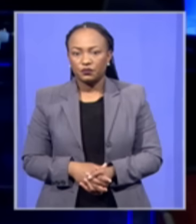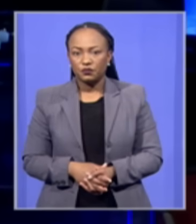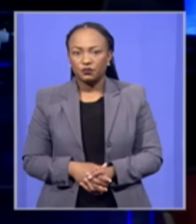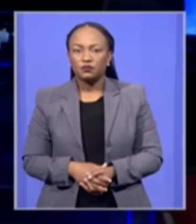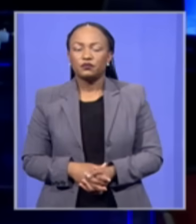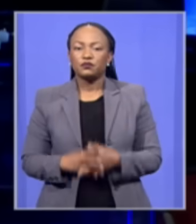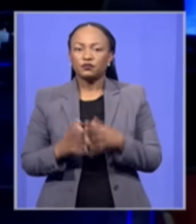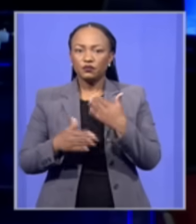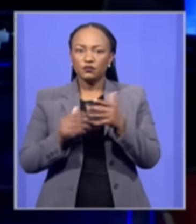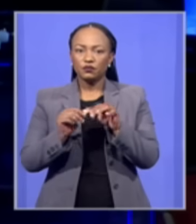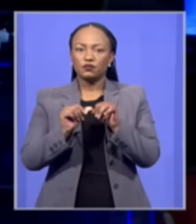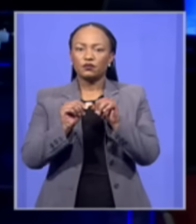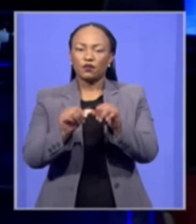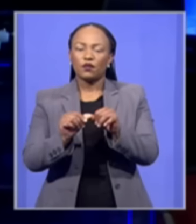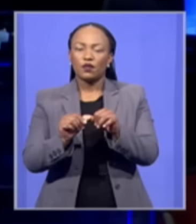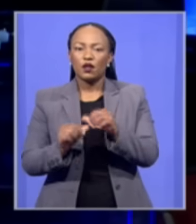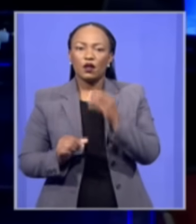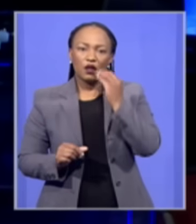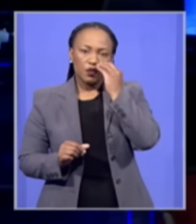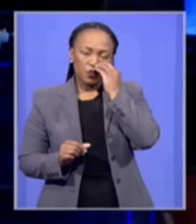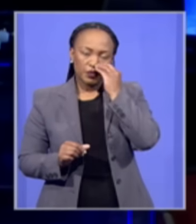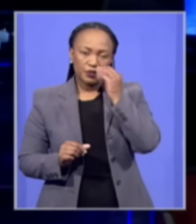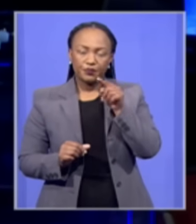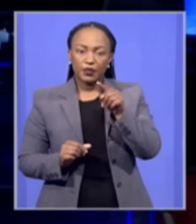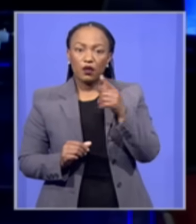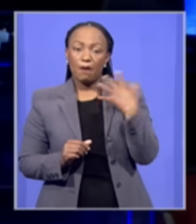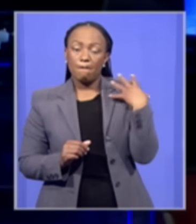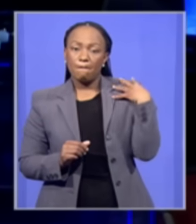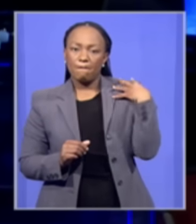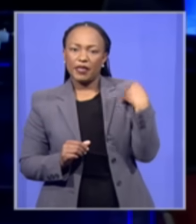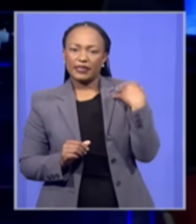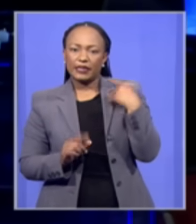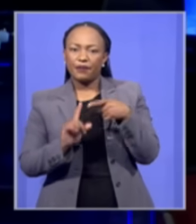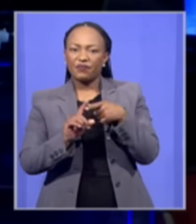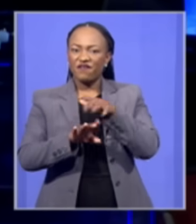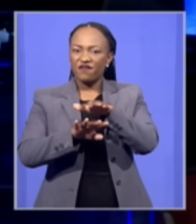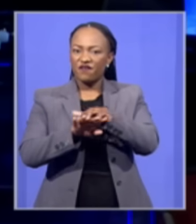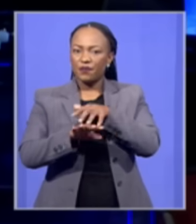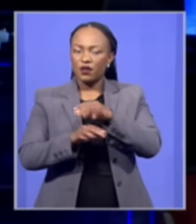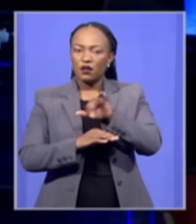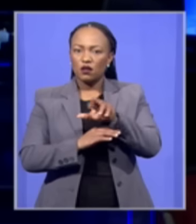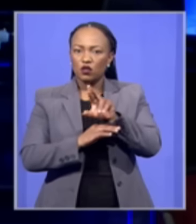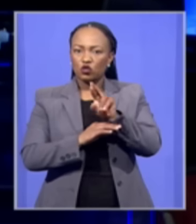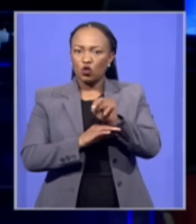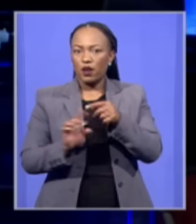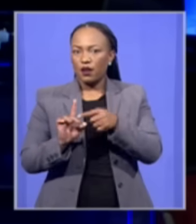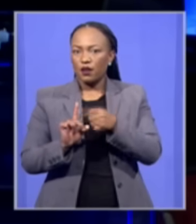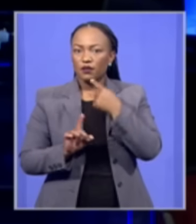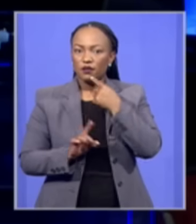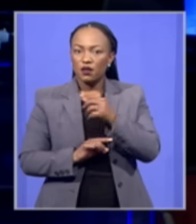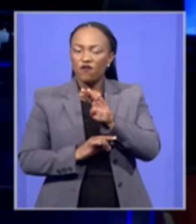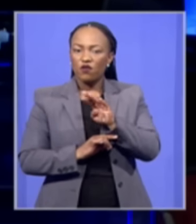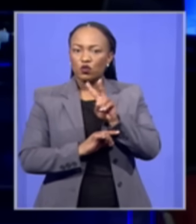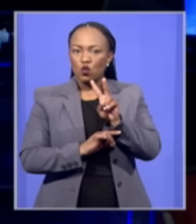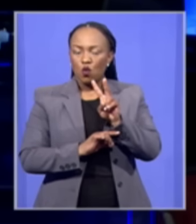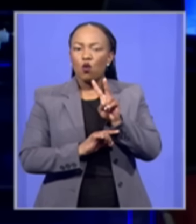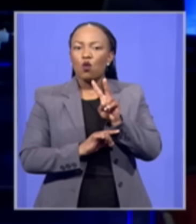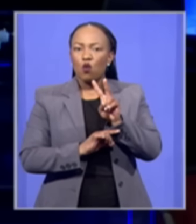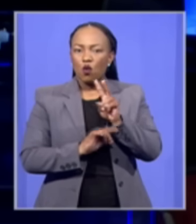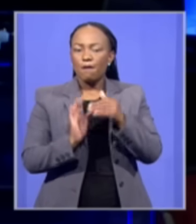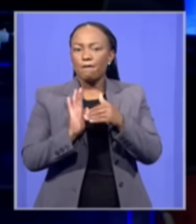Muire hatela pele ka ditaba tse reng letona la temo John Steenhuisen le re hobeletswe ka thoko tjhelete e ballwang ho diranta tse dimilione tse